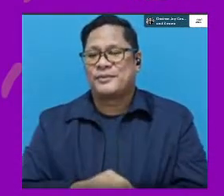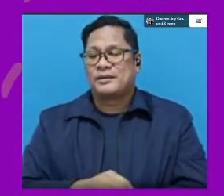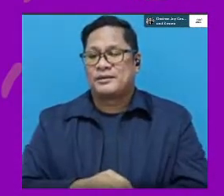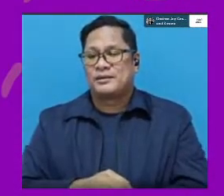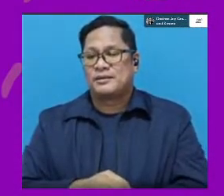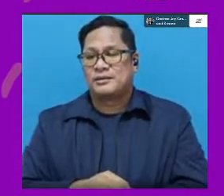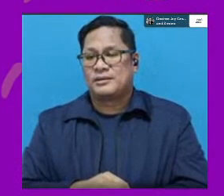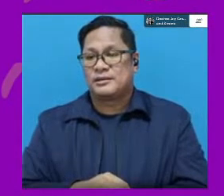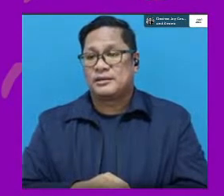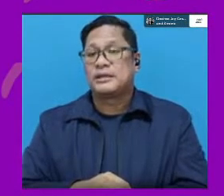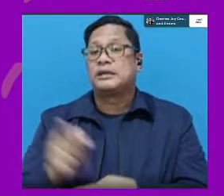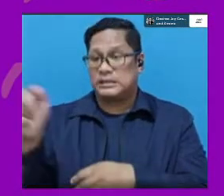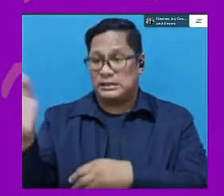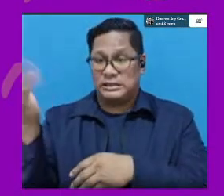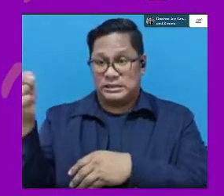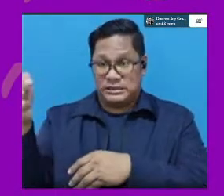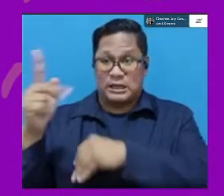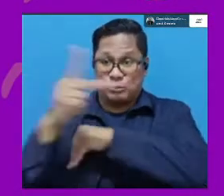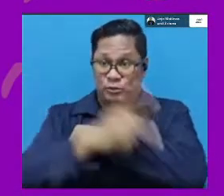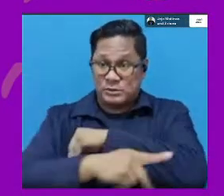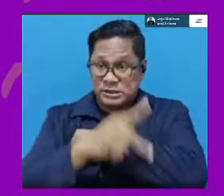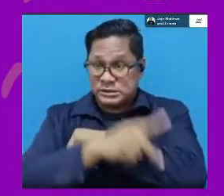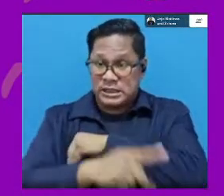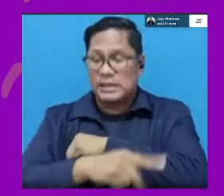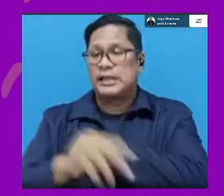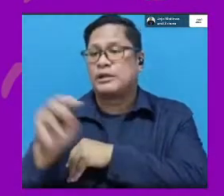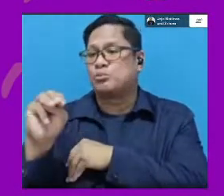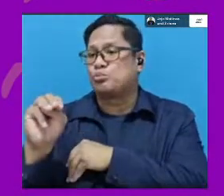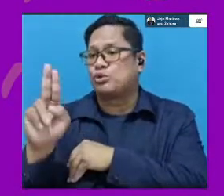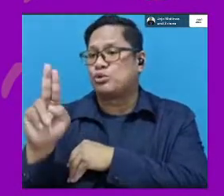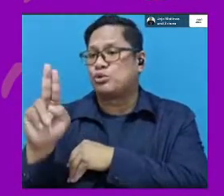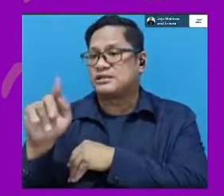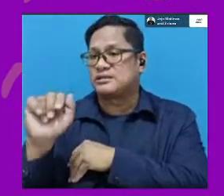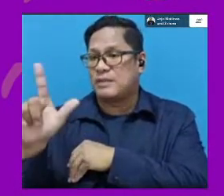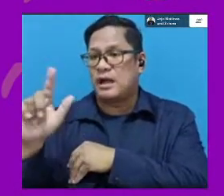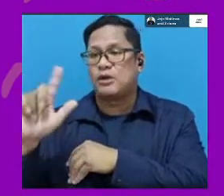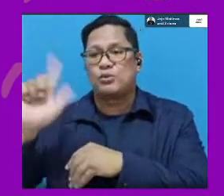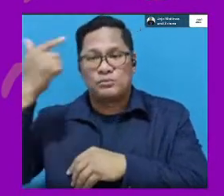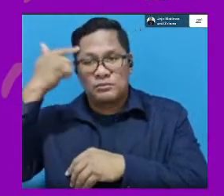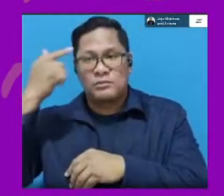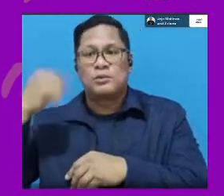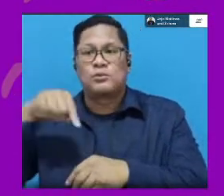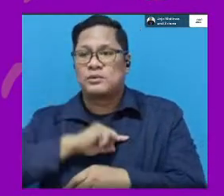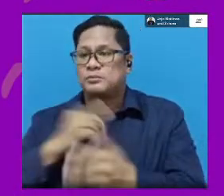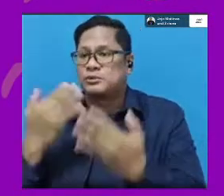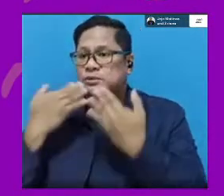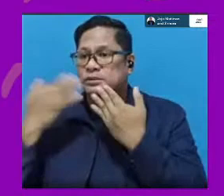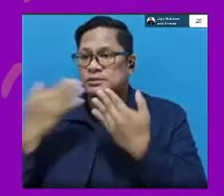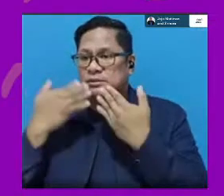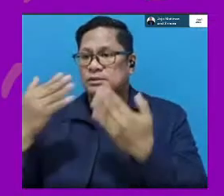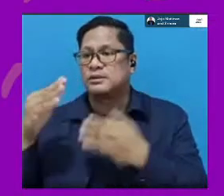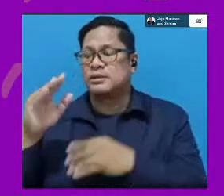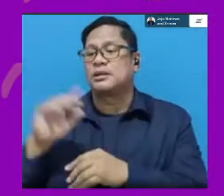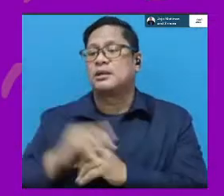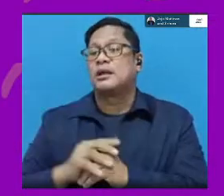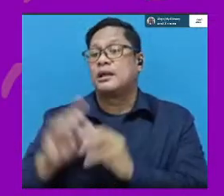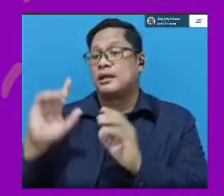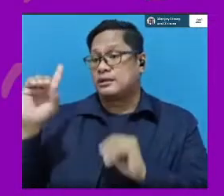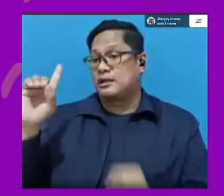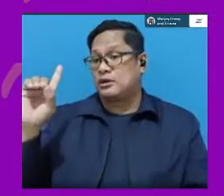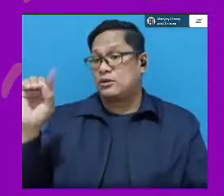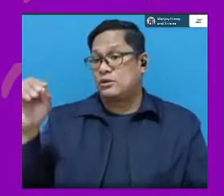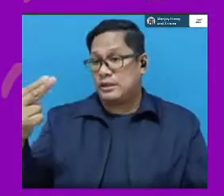in the provincial and municipal governments. And we have to thank the Department of Health for this,